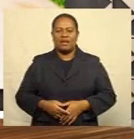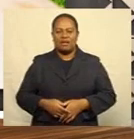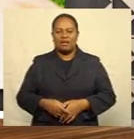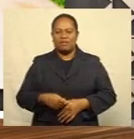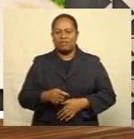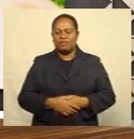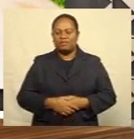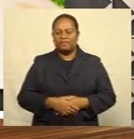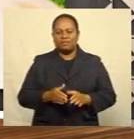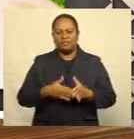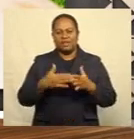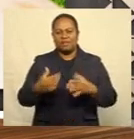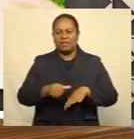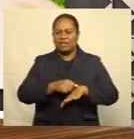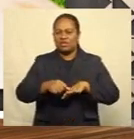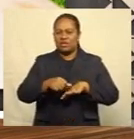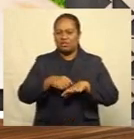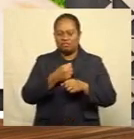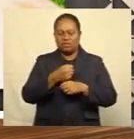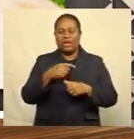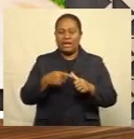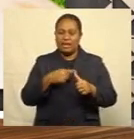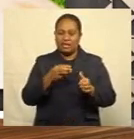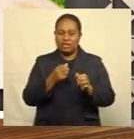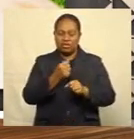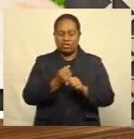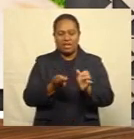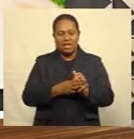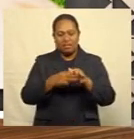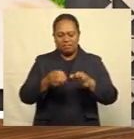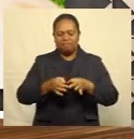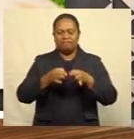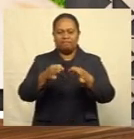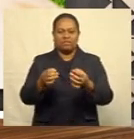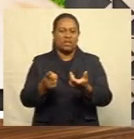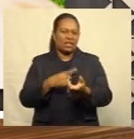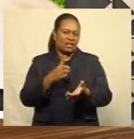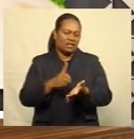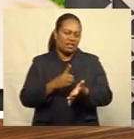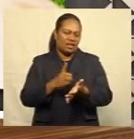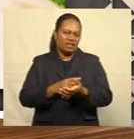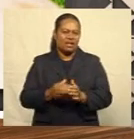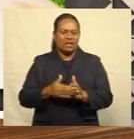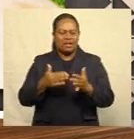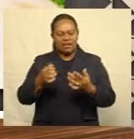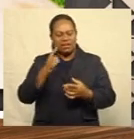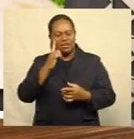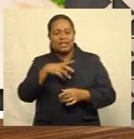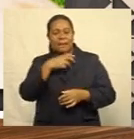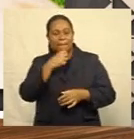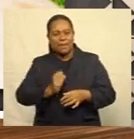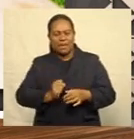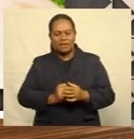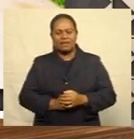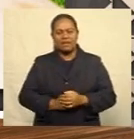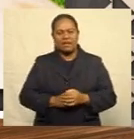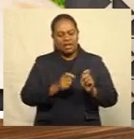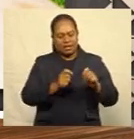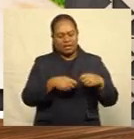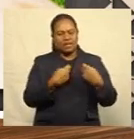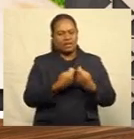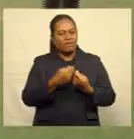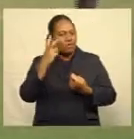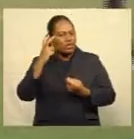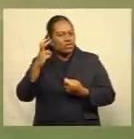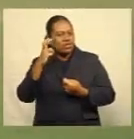Apart from the annual general meeting being moved to a later date, Cricket Fiji this week engaged the men's squad in training sessions. Aquila Dama has